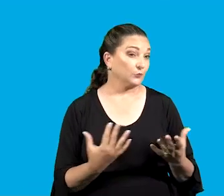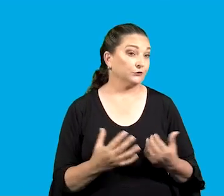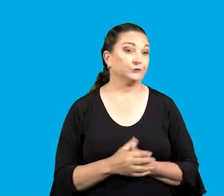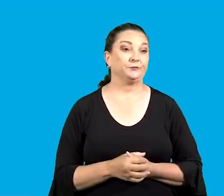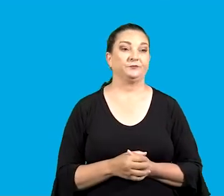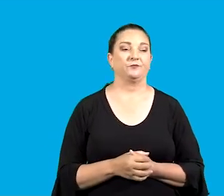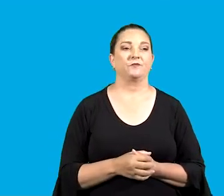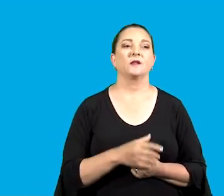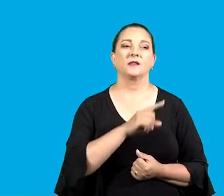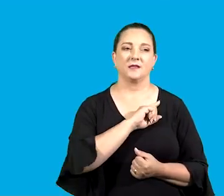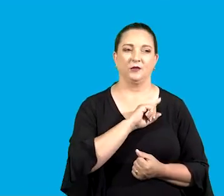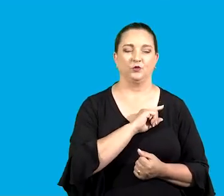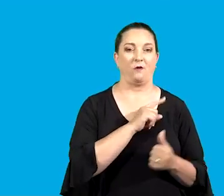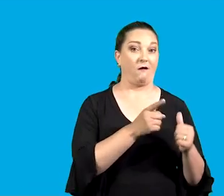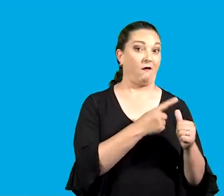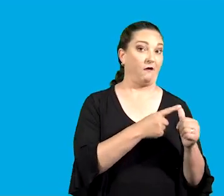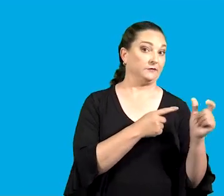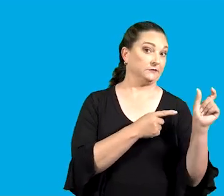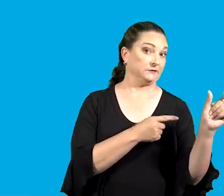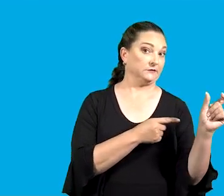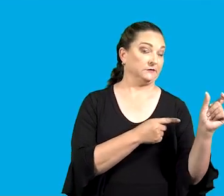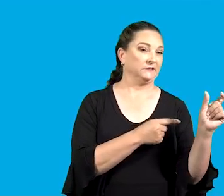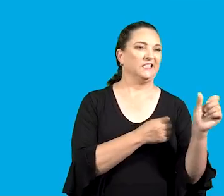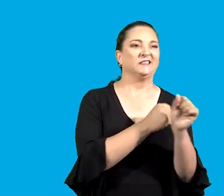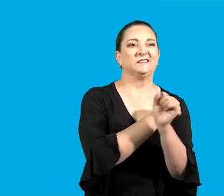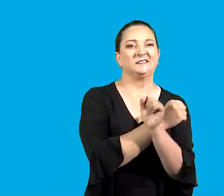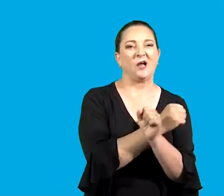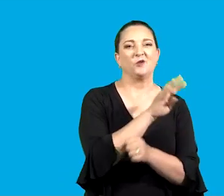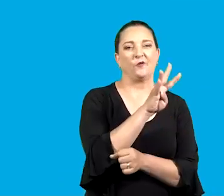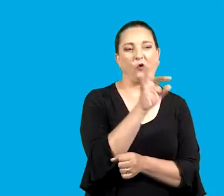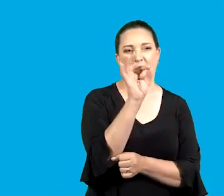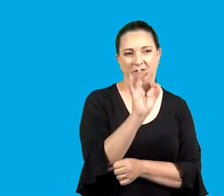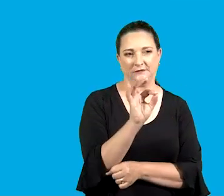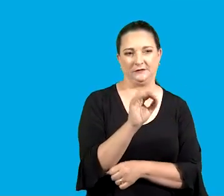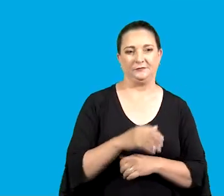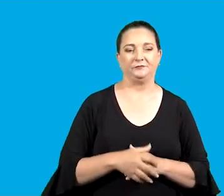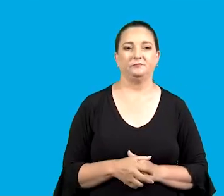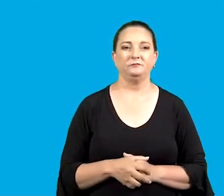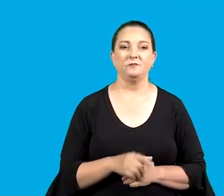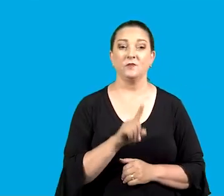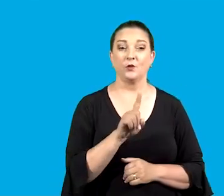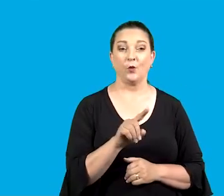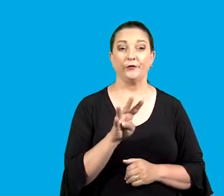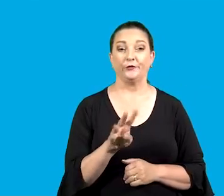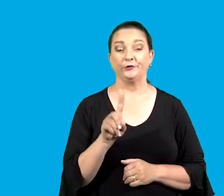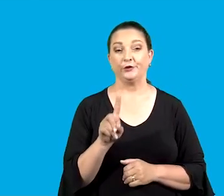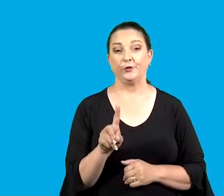by 4%. That will give me 141,300. So I'll come here, that's